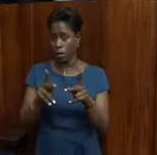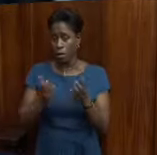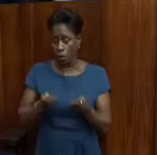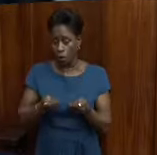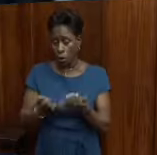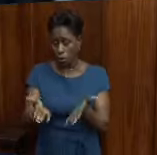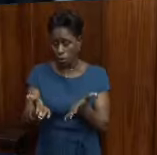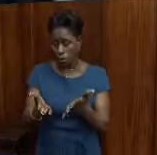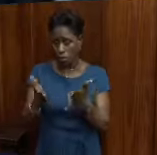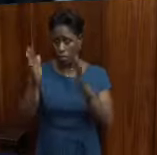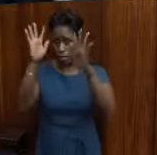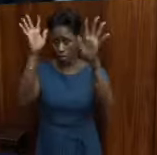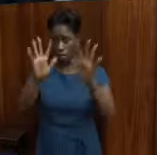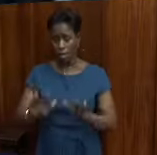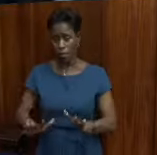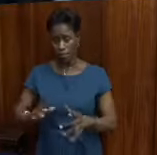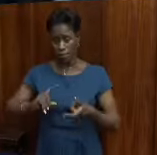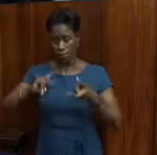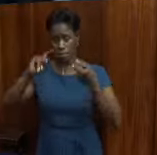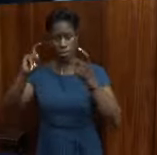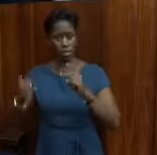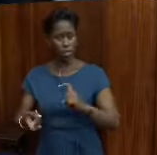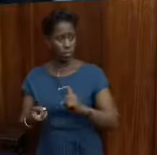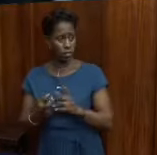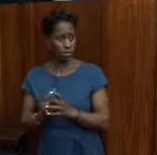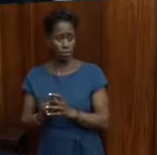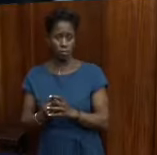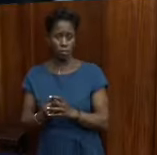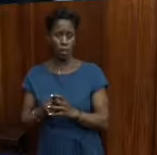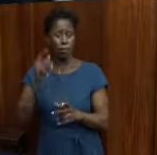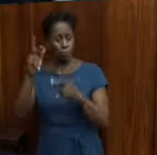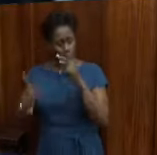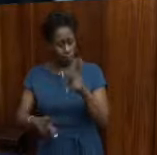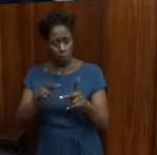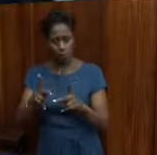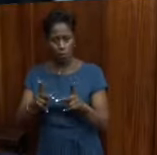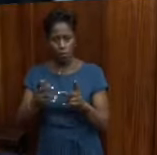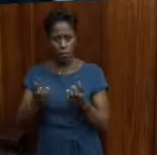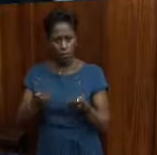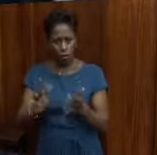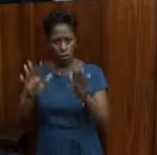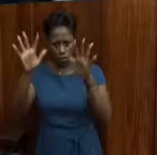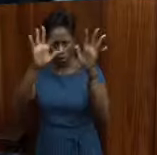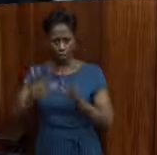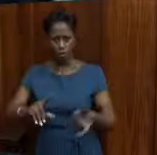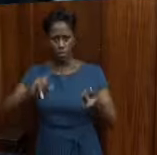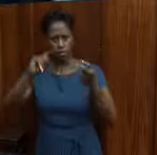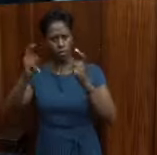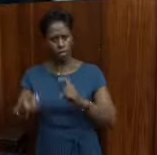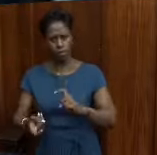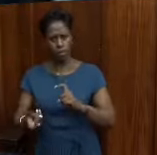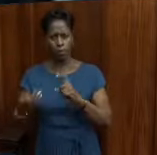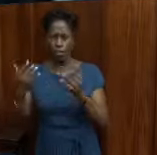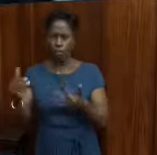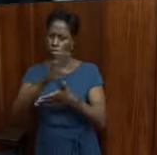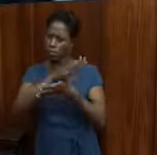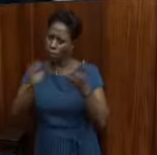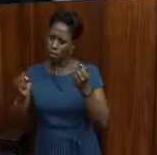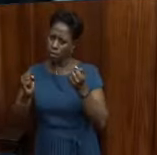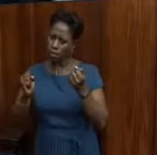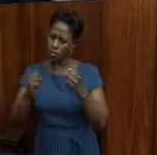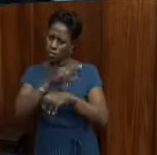extreme events, has caused widespread adverse impacts and related loss and damage to nature and people beyond